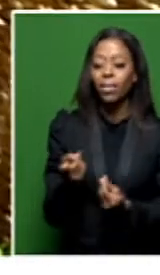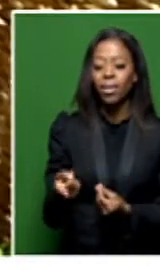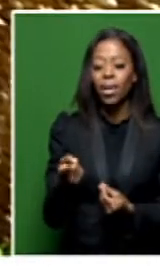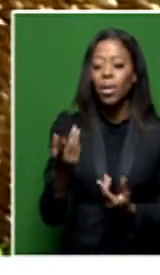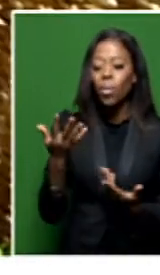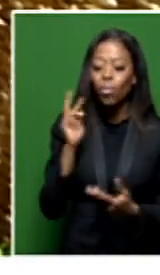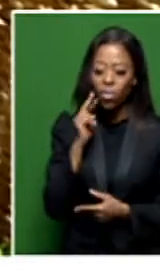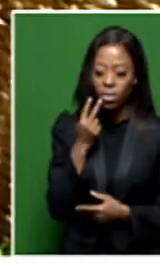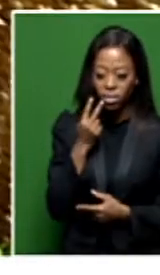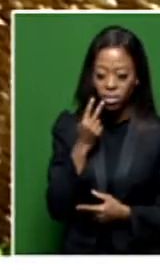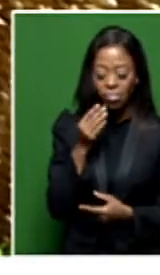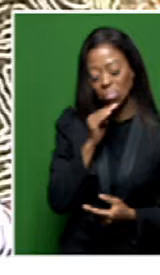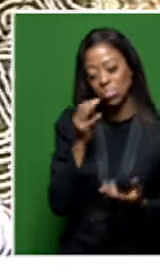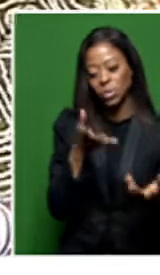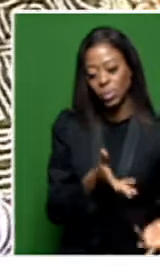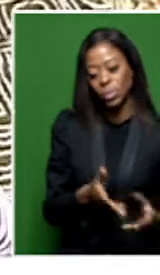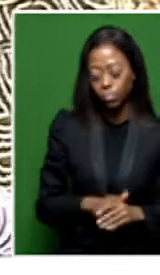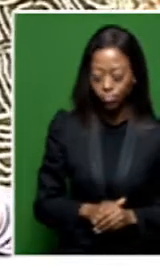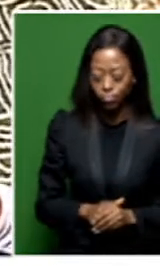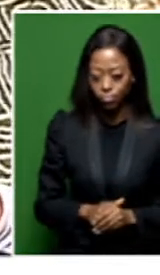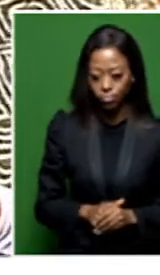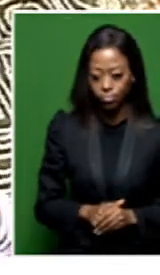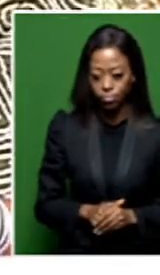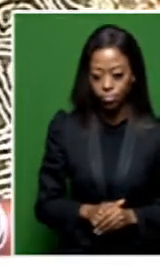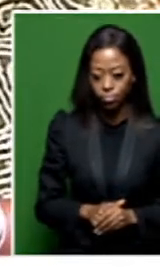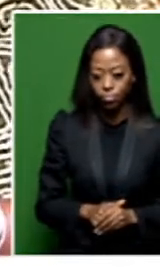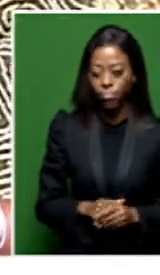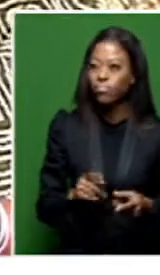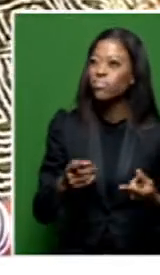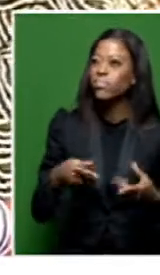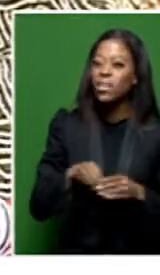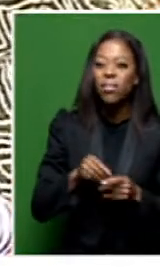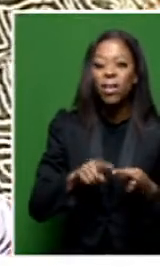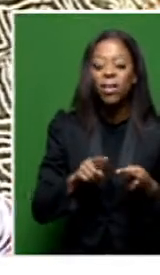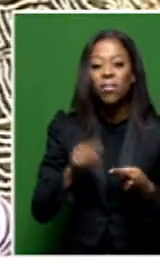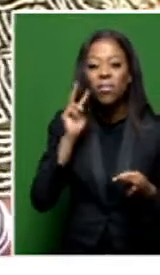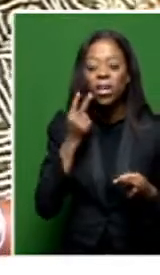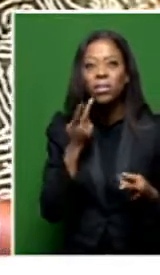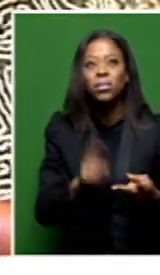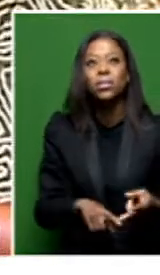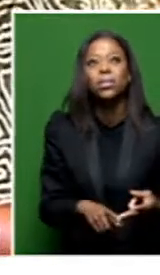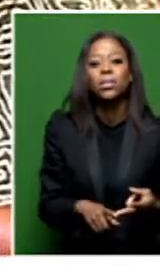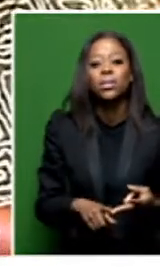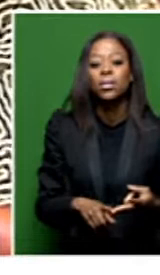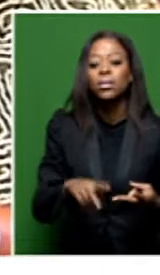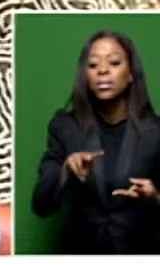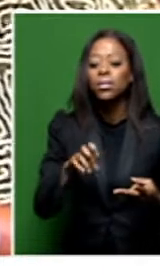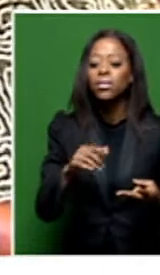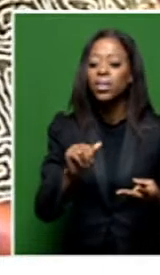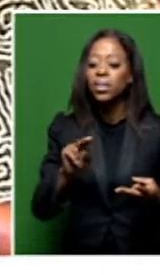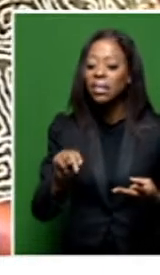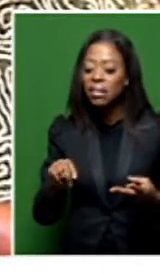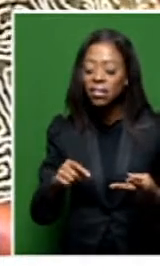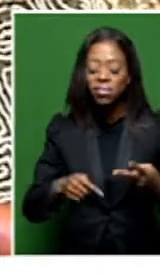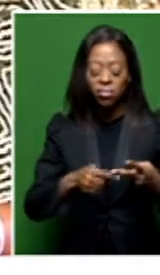plants. So that's what a plant-based diet is. So that includes vegetarianism, it includes veganism,